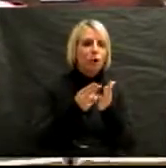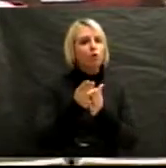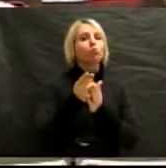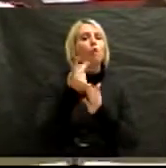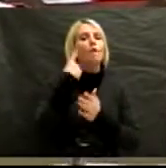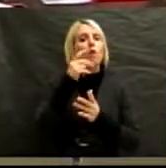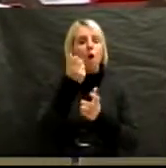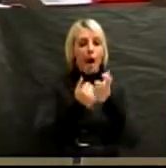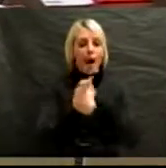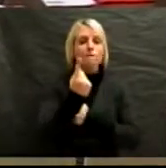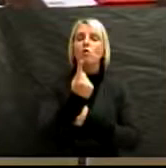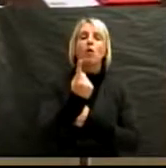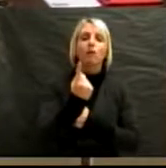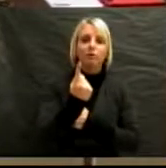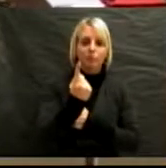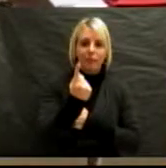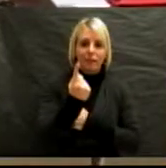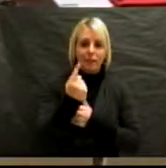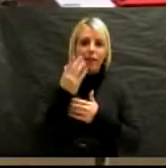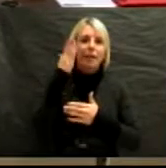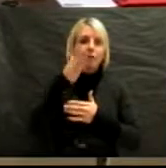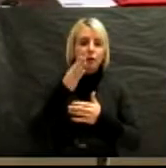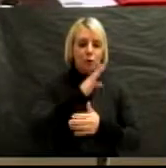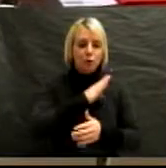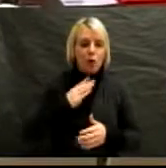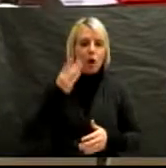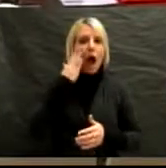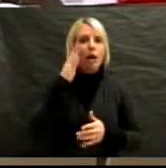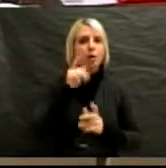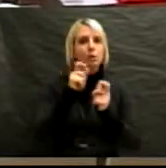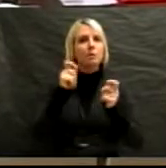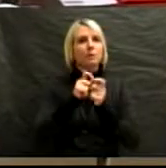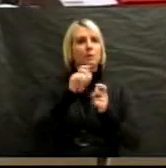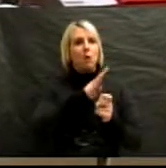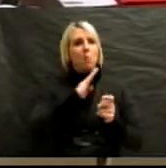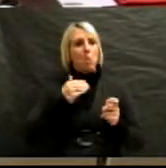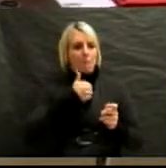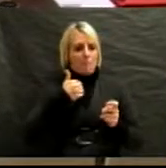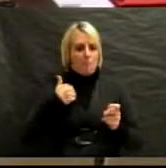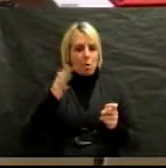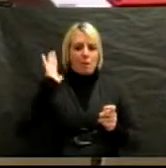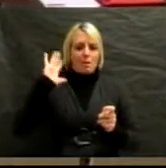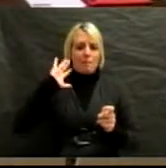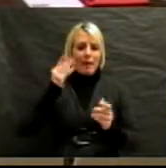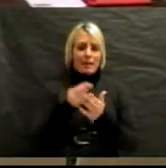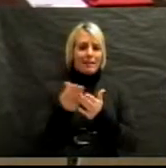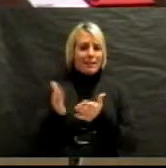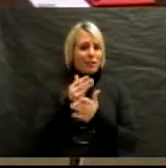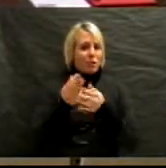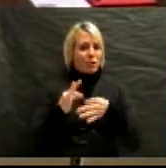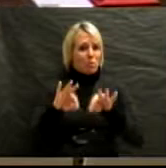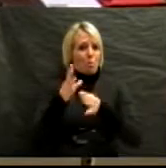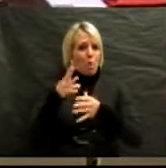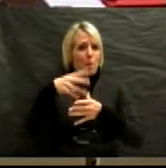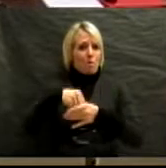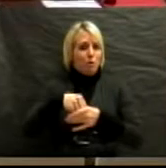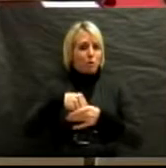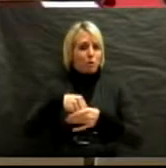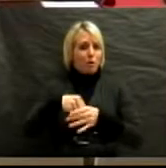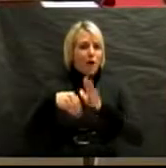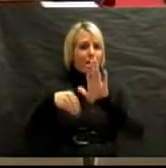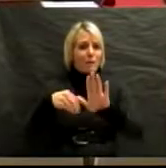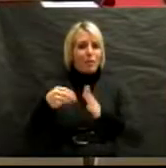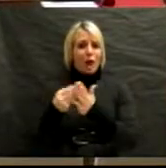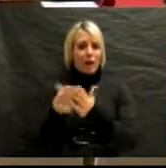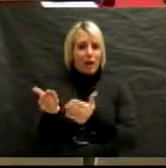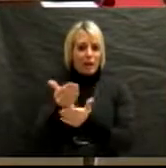whom the salary of the board was a very important part of their income. And I think when you want to have an